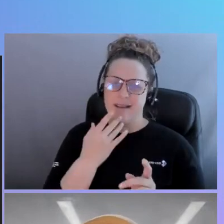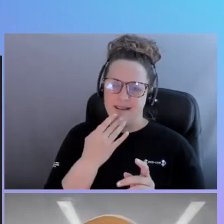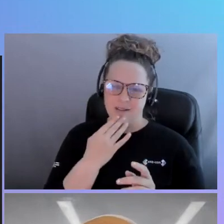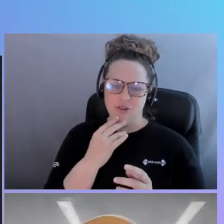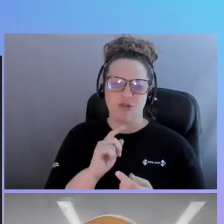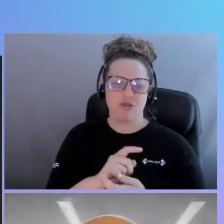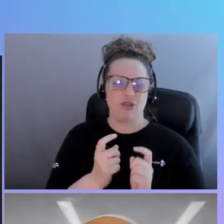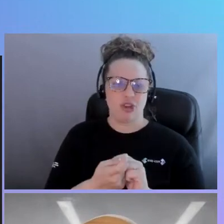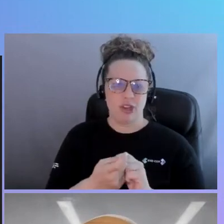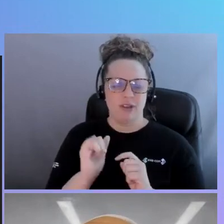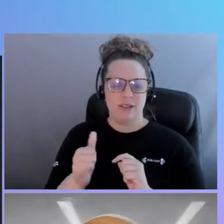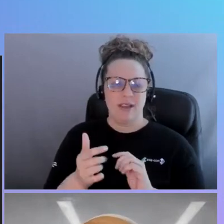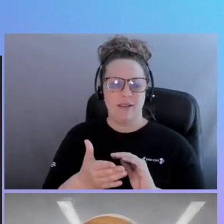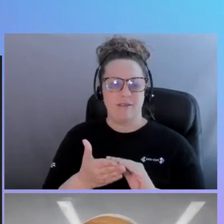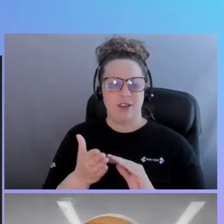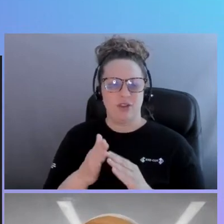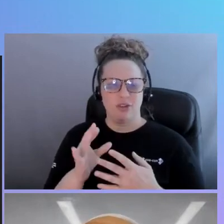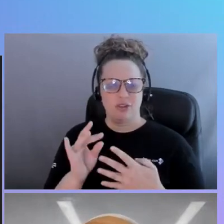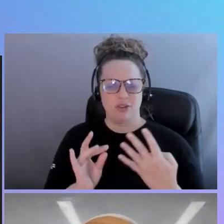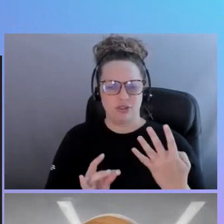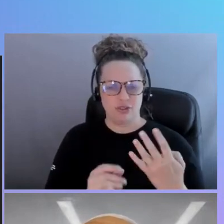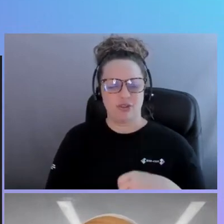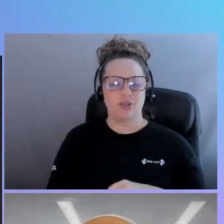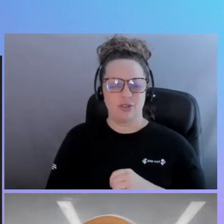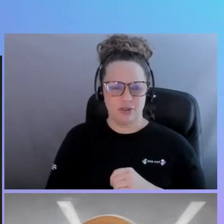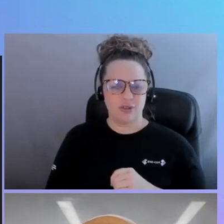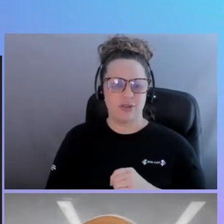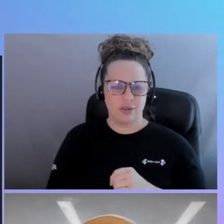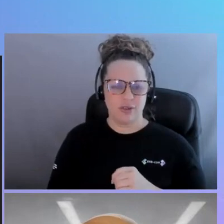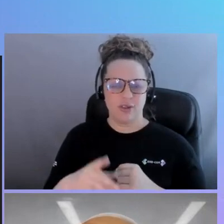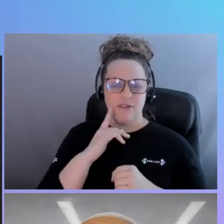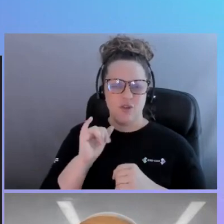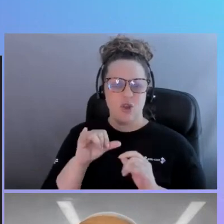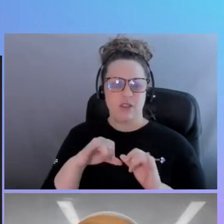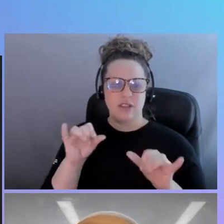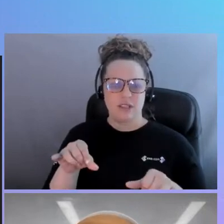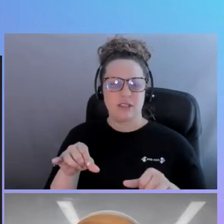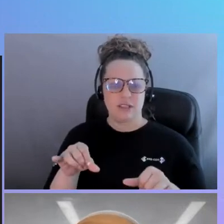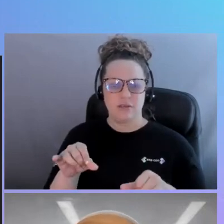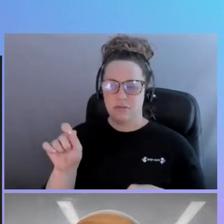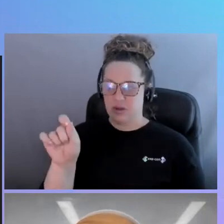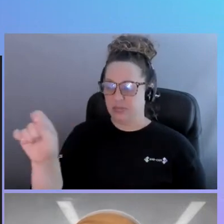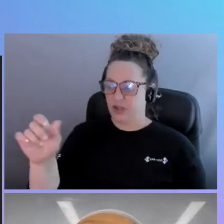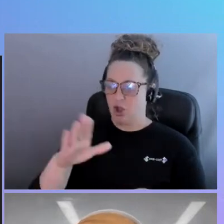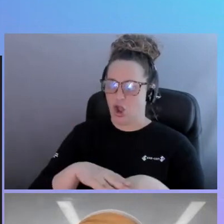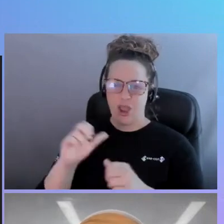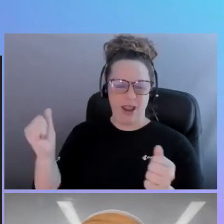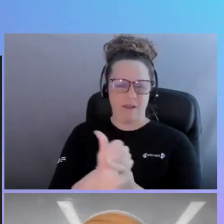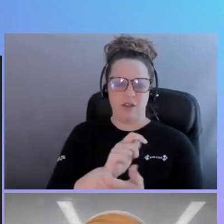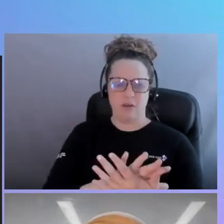function when that system setting changes.